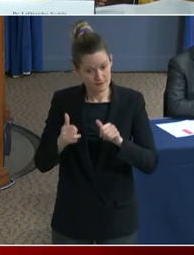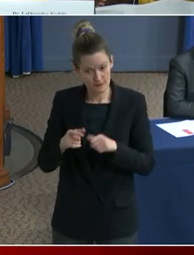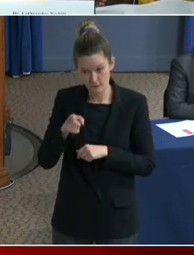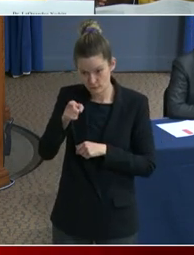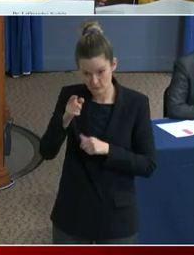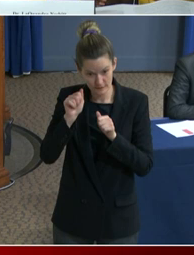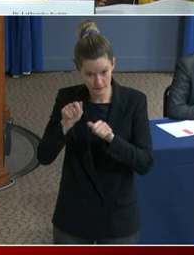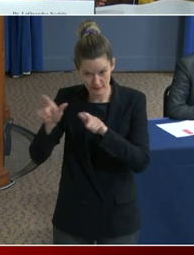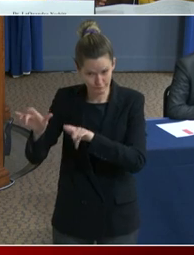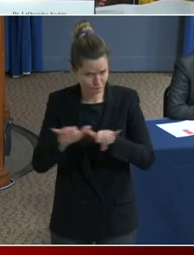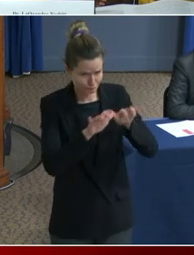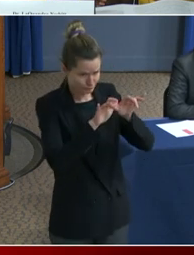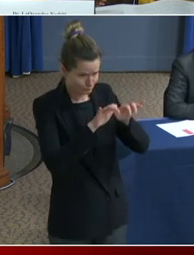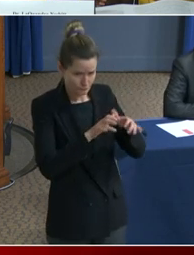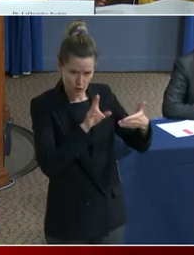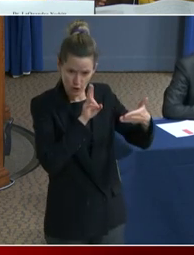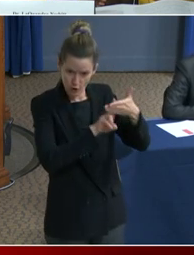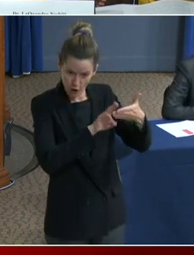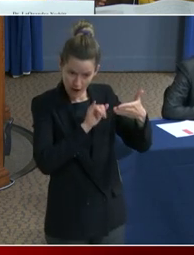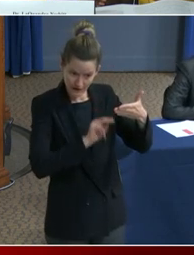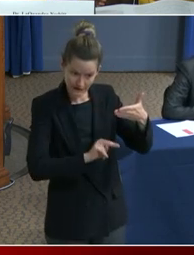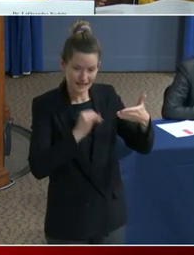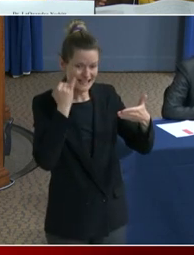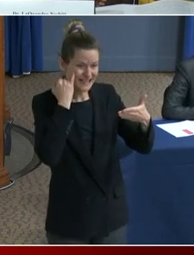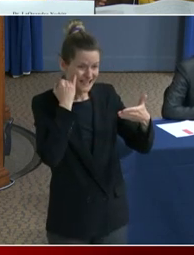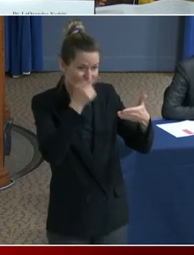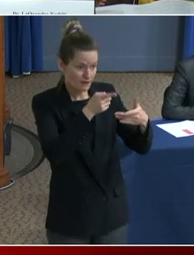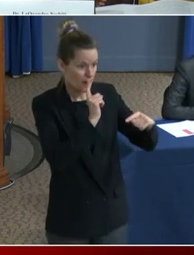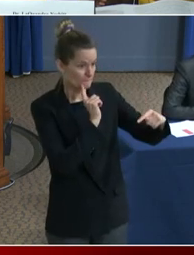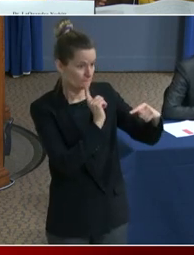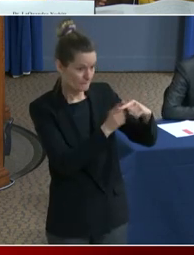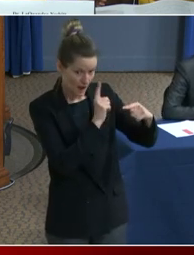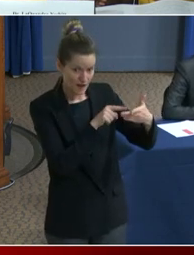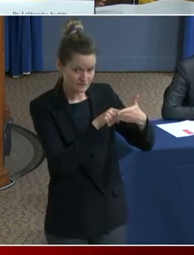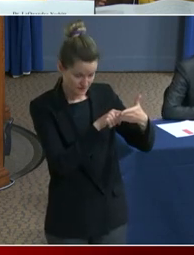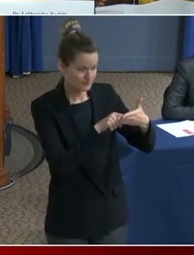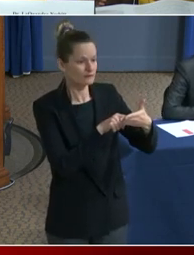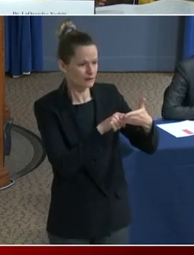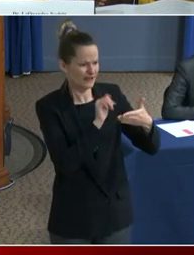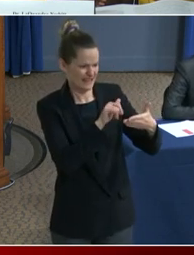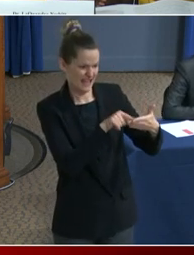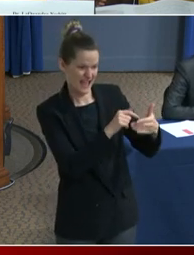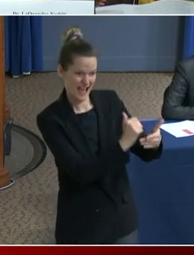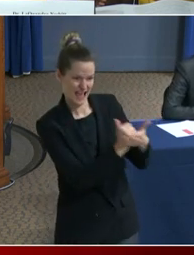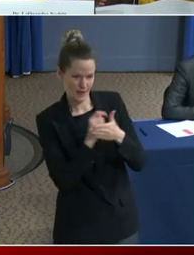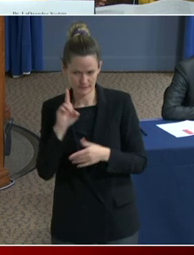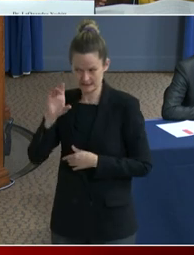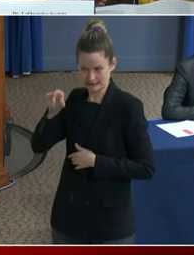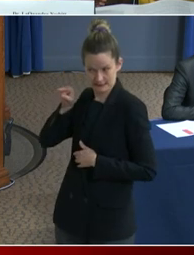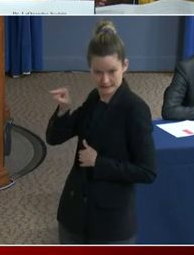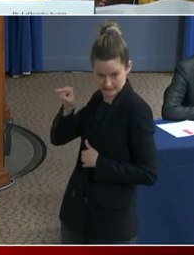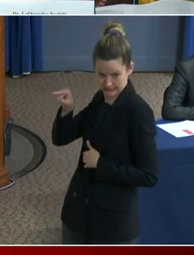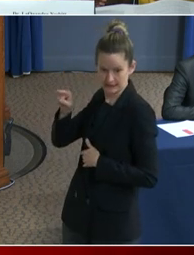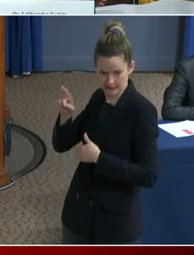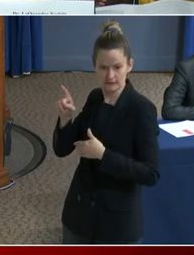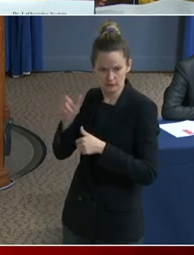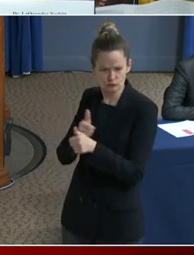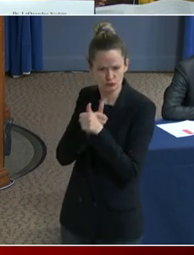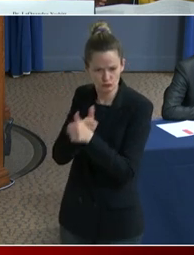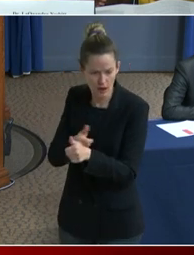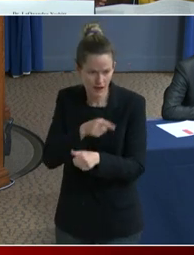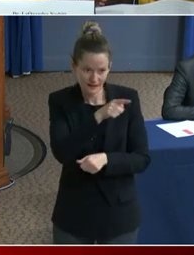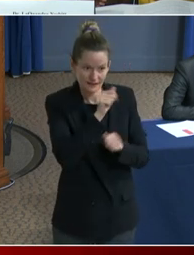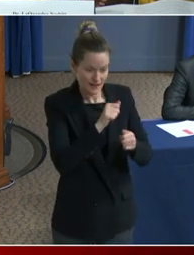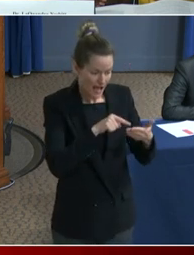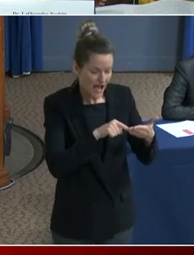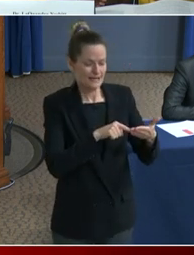have a positive test result so we can help you make decisions. You should always isolate immediately, stay at home